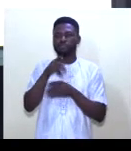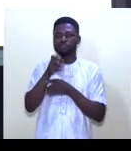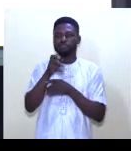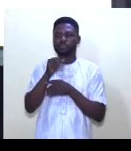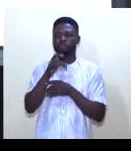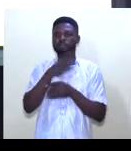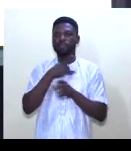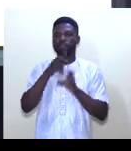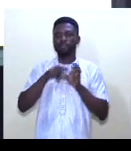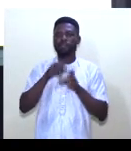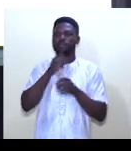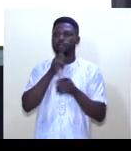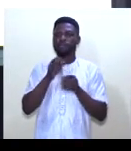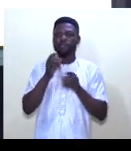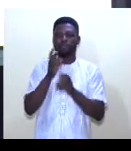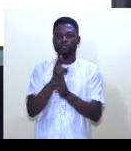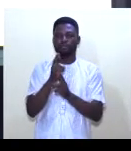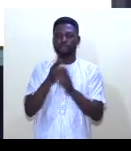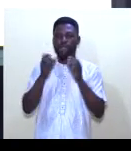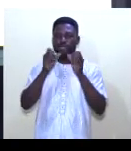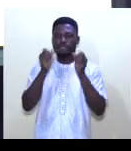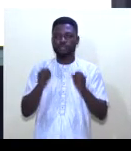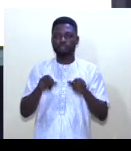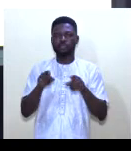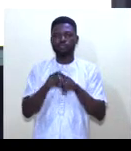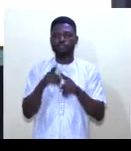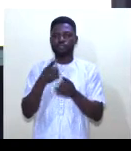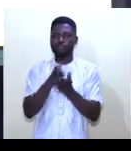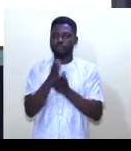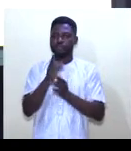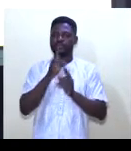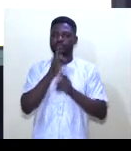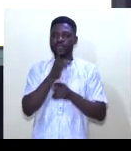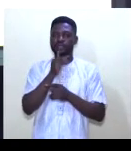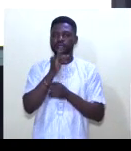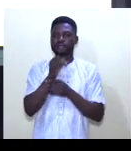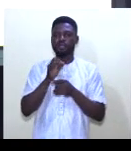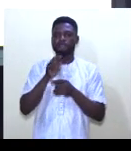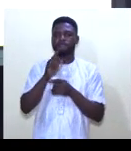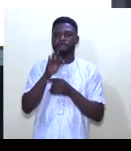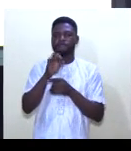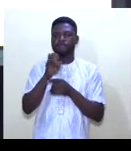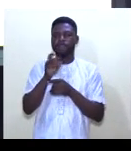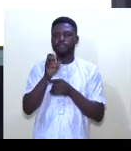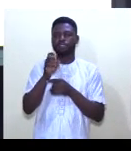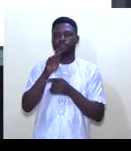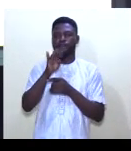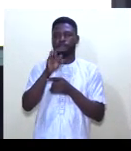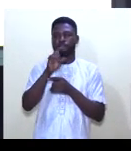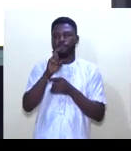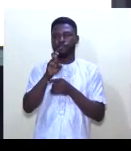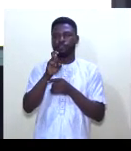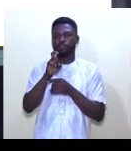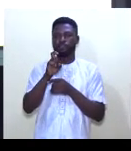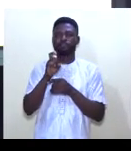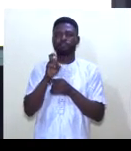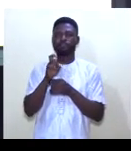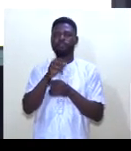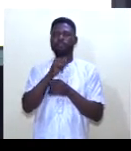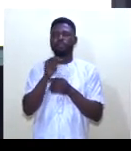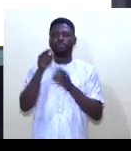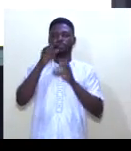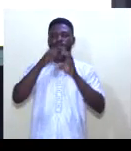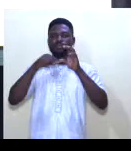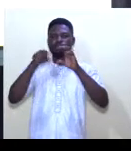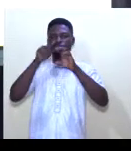it's not even a prism to begin with. And a chair is not even a regular shape, you know. So the correct answer is a matchbox. It's a prism.